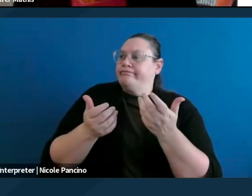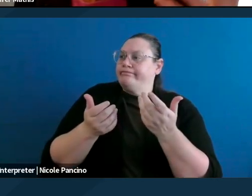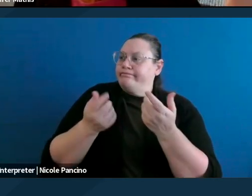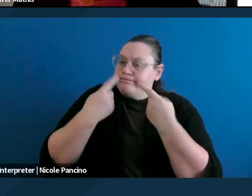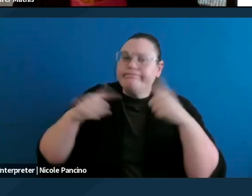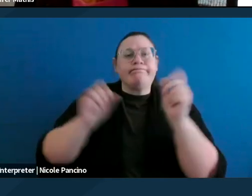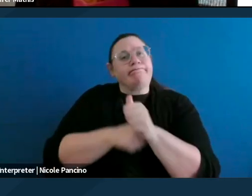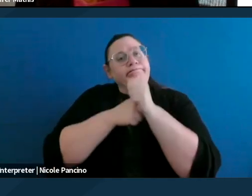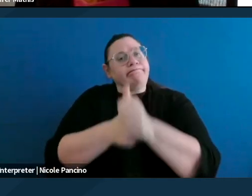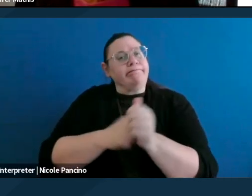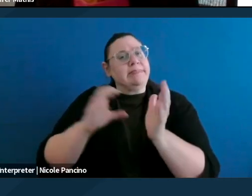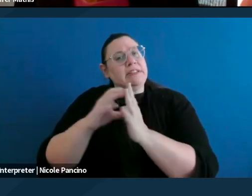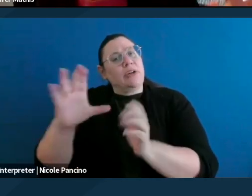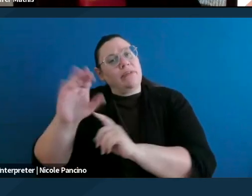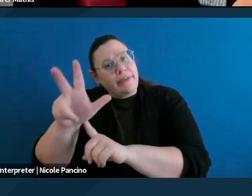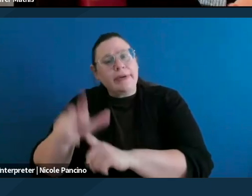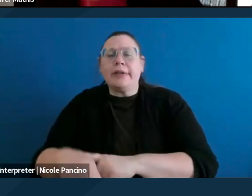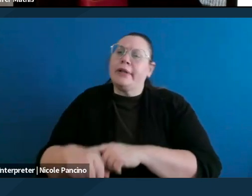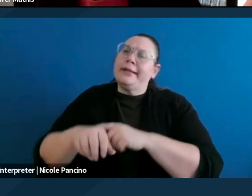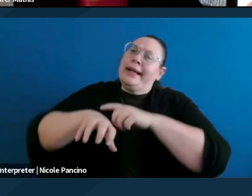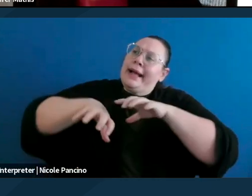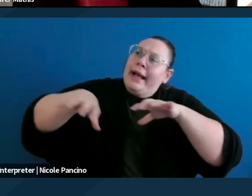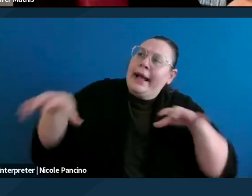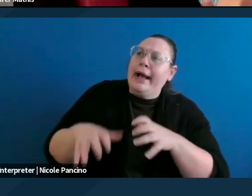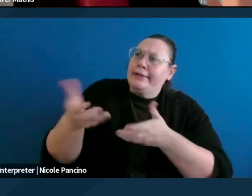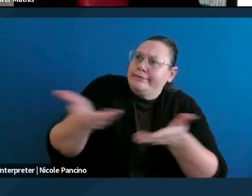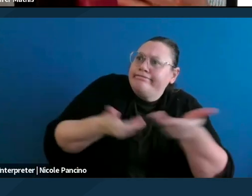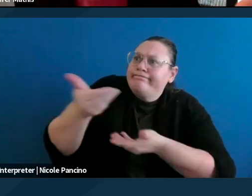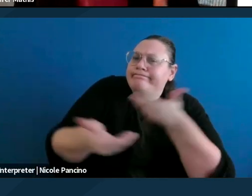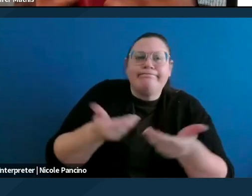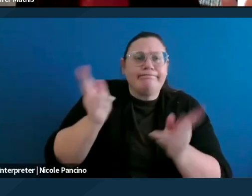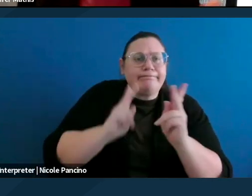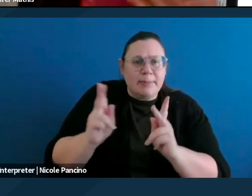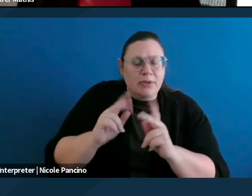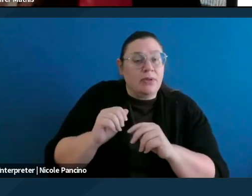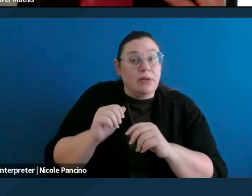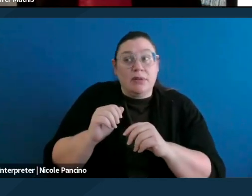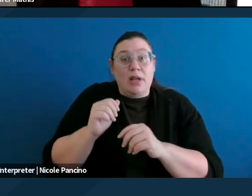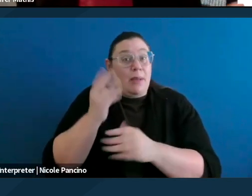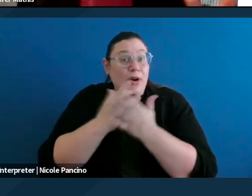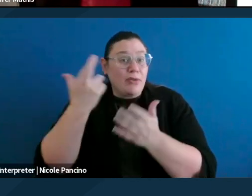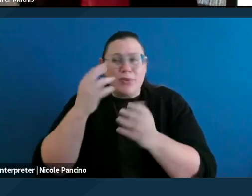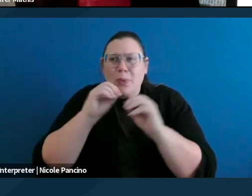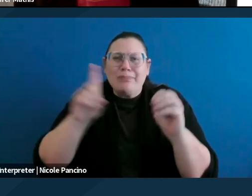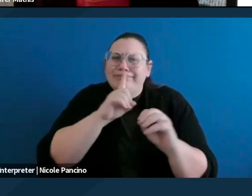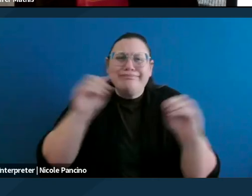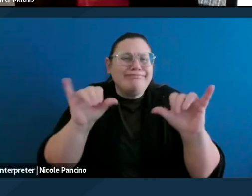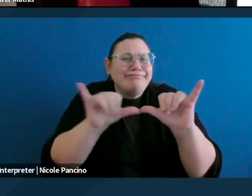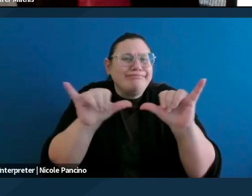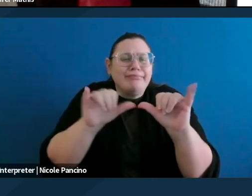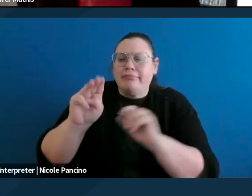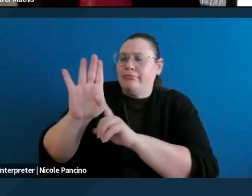Section 503 and doing affirmative action. And part of that was that there was no benchmark. There was nothing